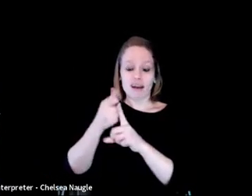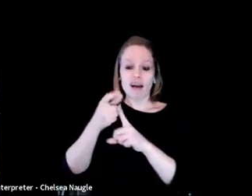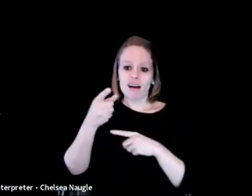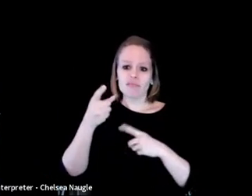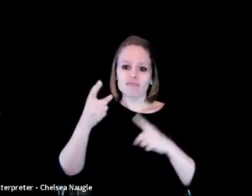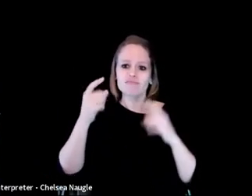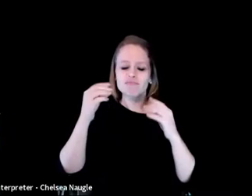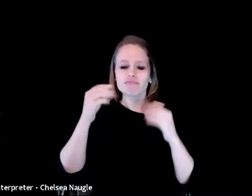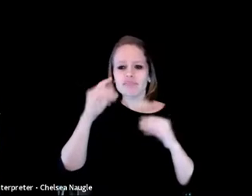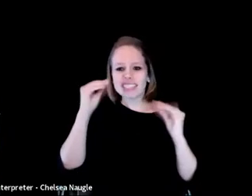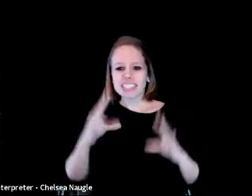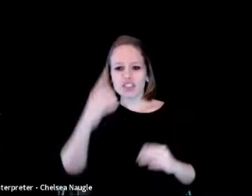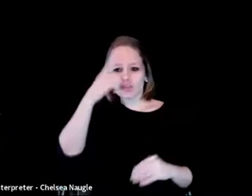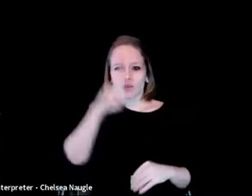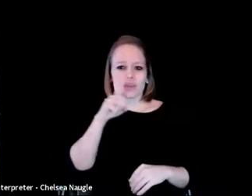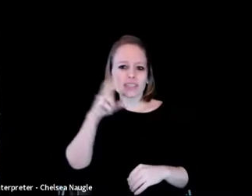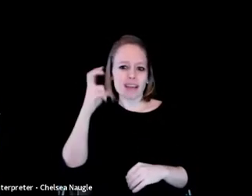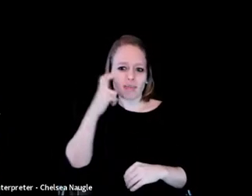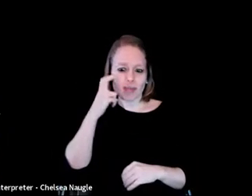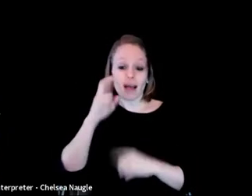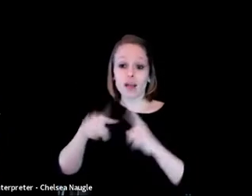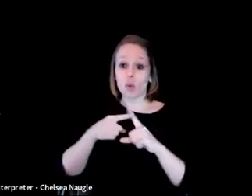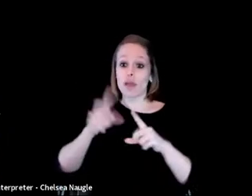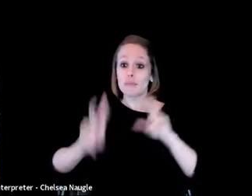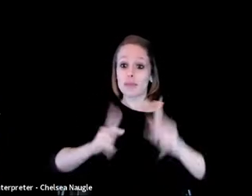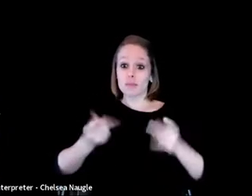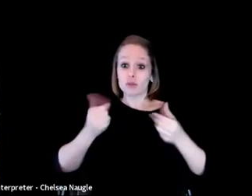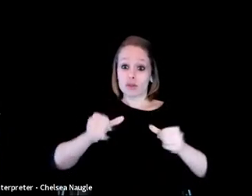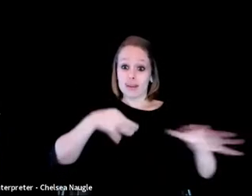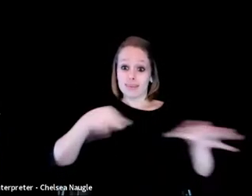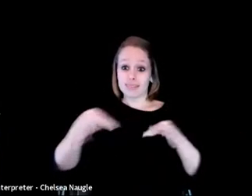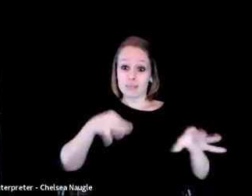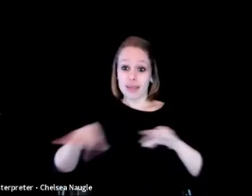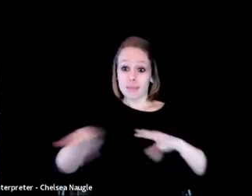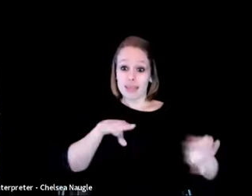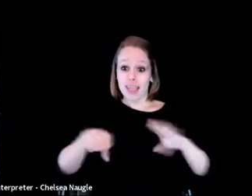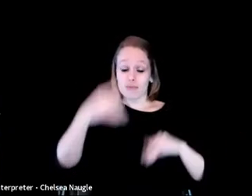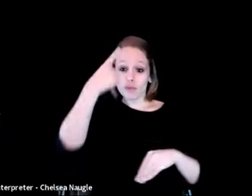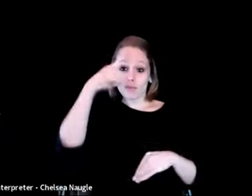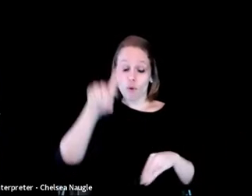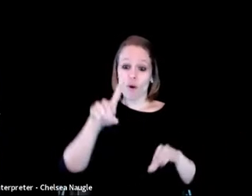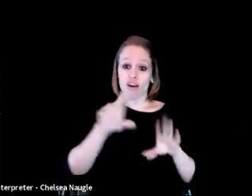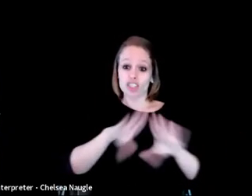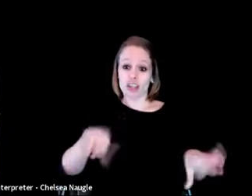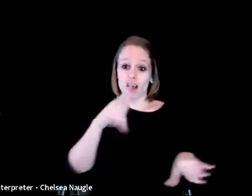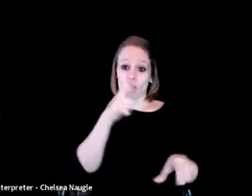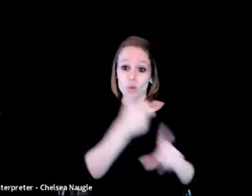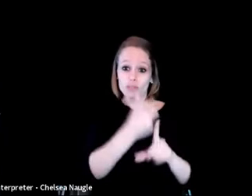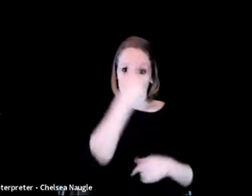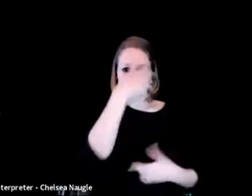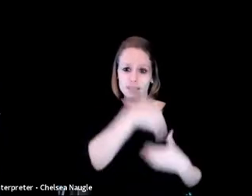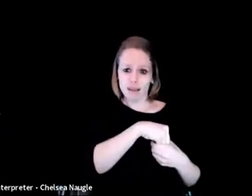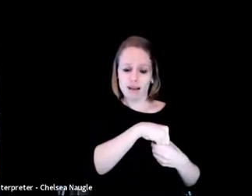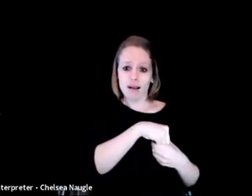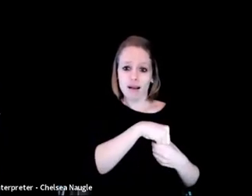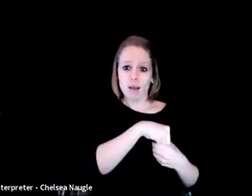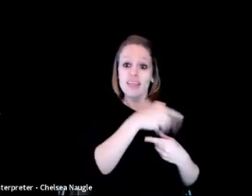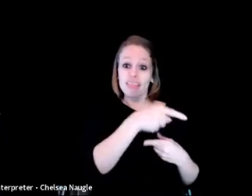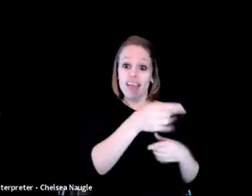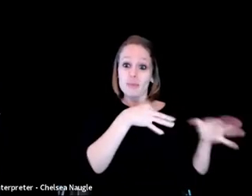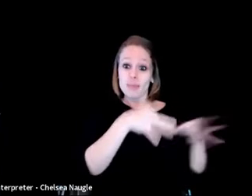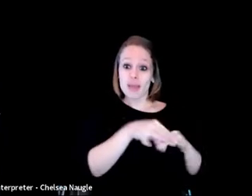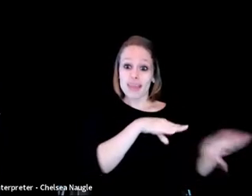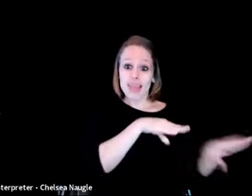explain a behavior in a child who was autistic, he'd say, well, that sounds like a deafblind behavior. So why are we saying that a child's